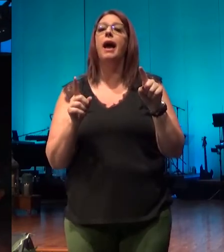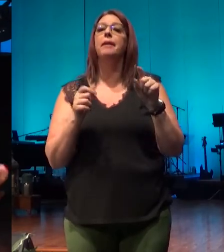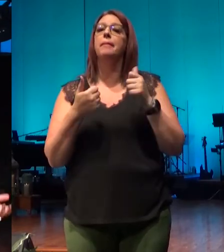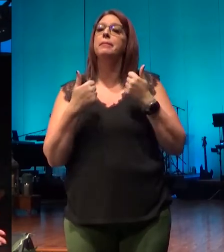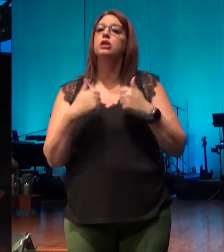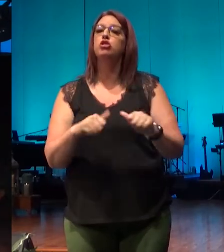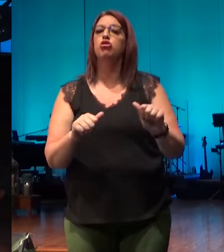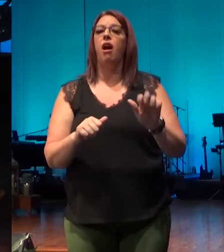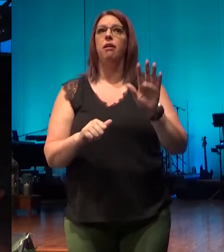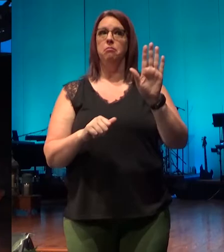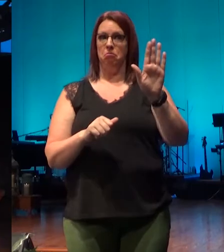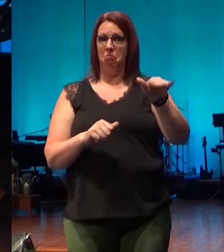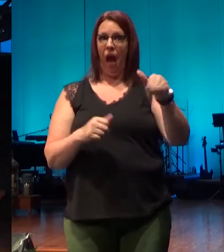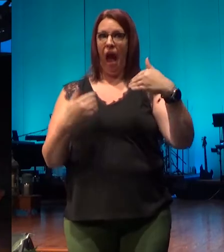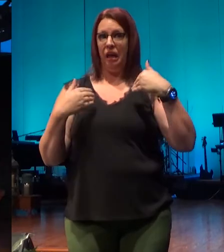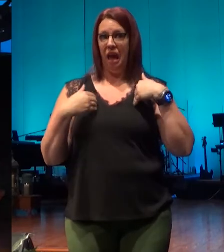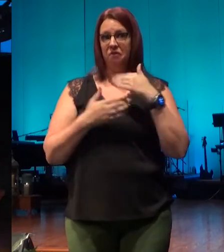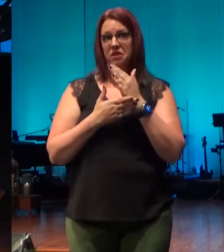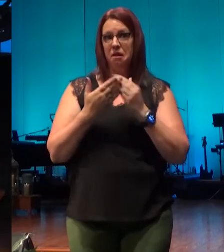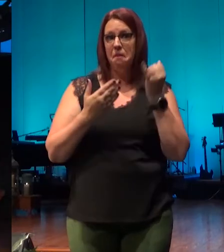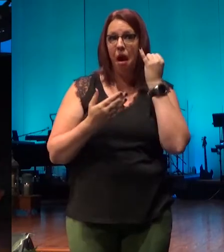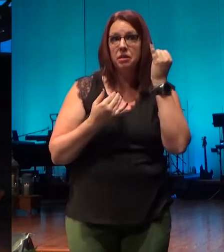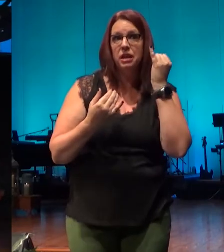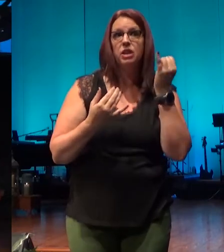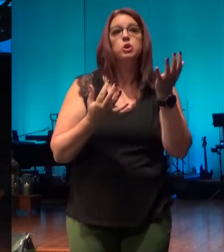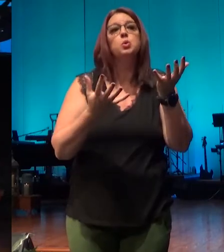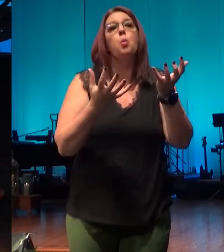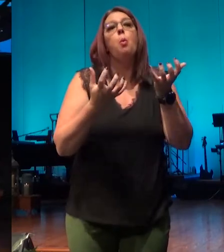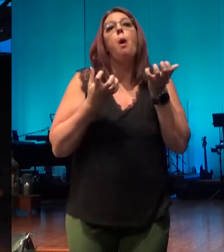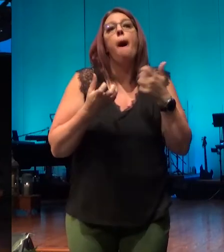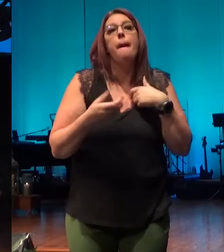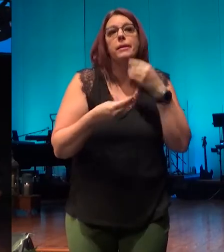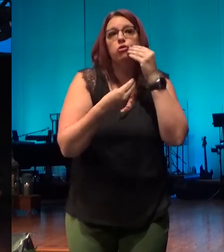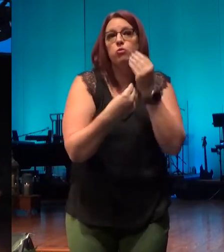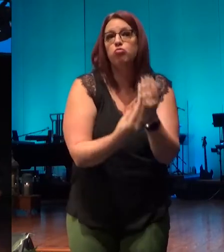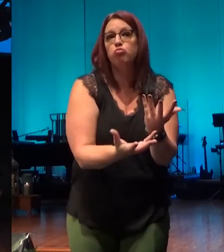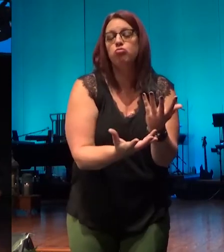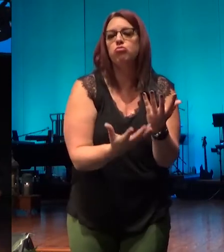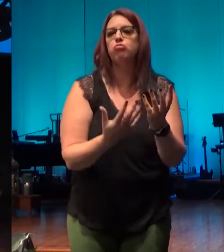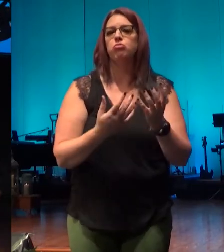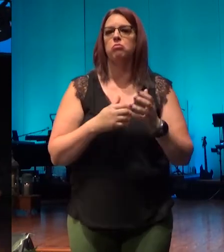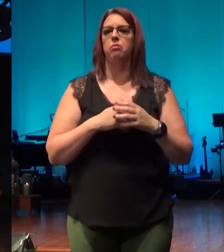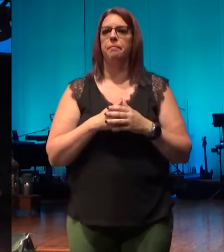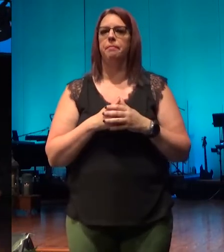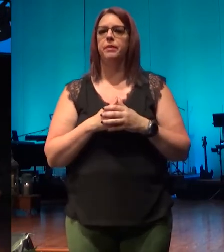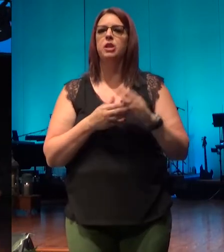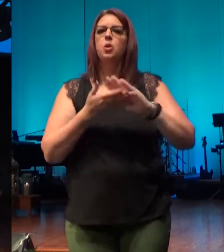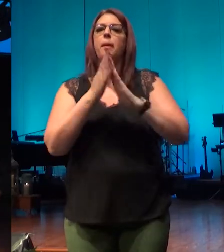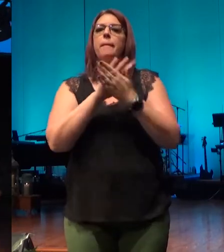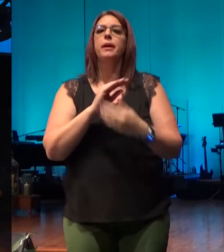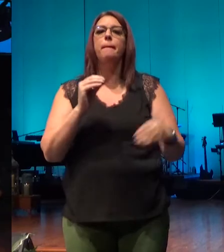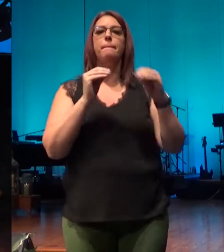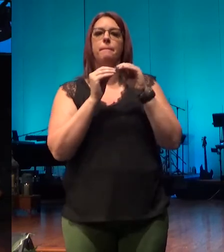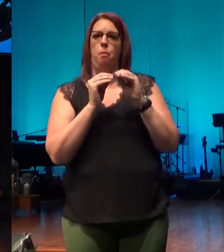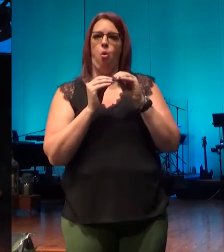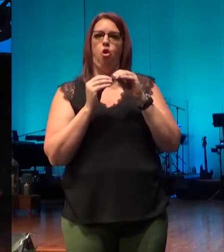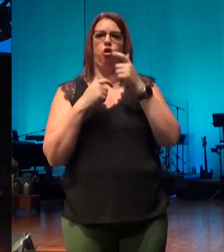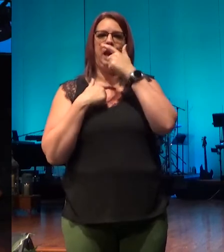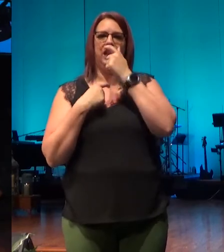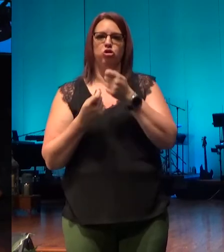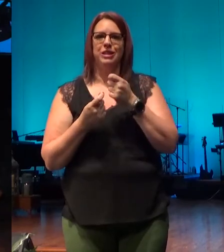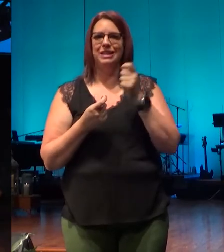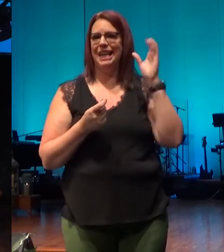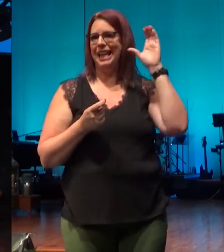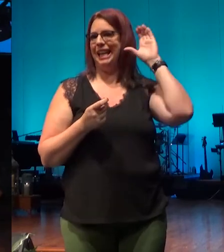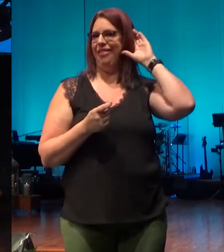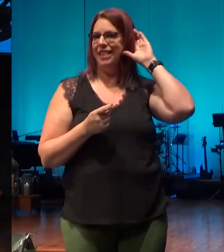them before we just give them? That we are more interested in hearing and listening to our kids, to our partners